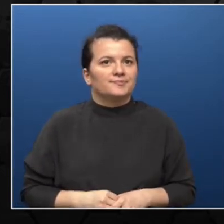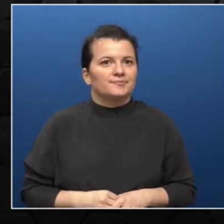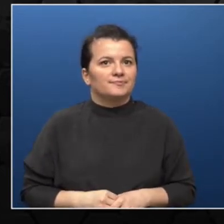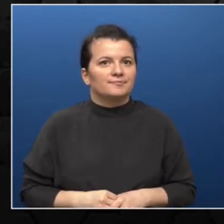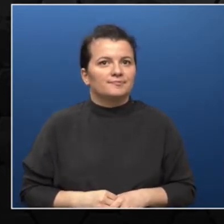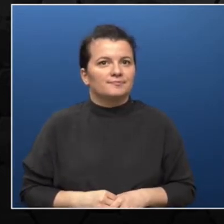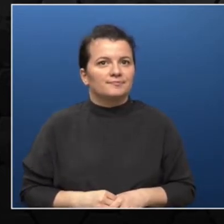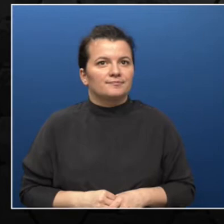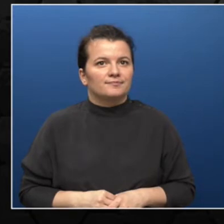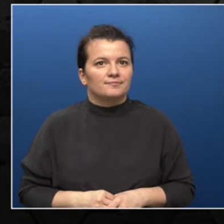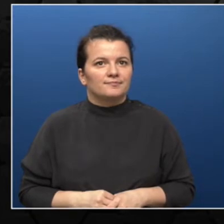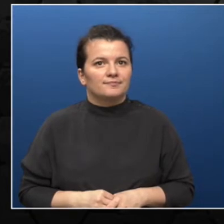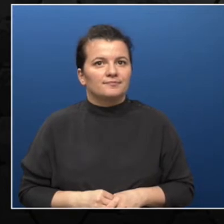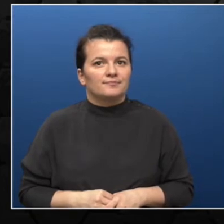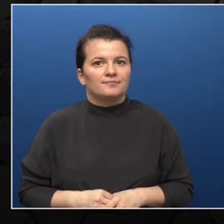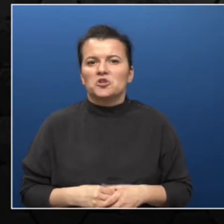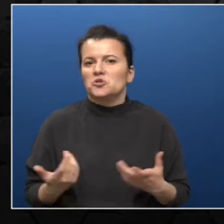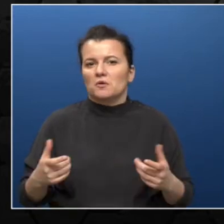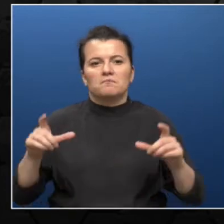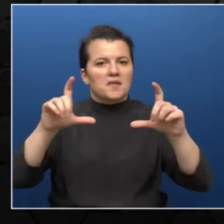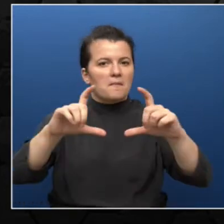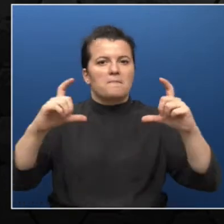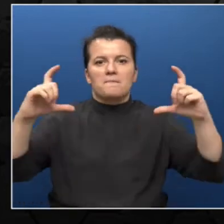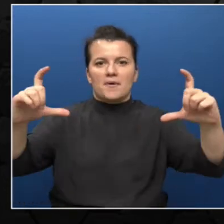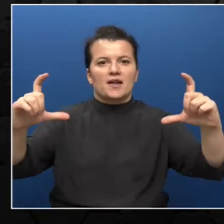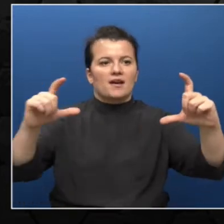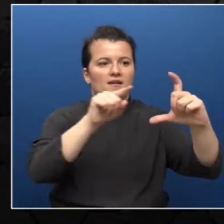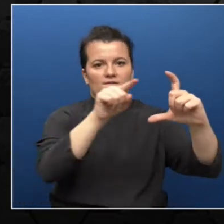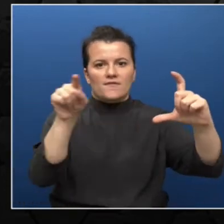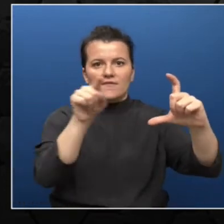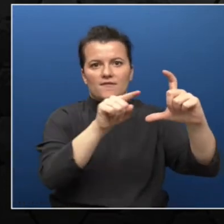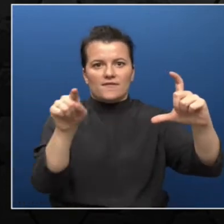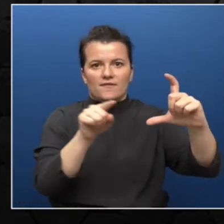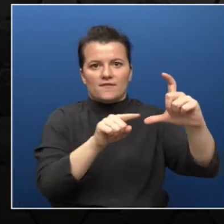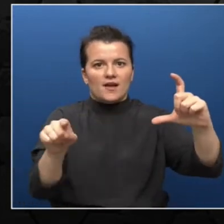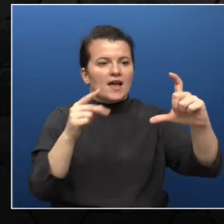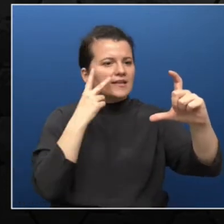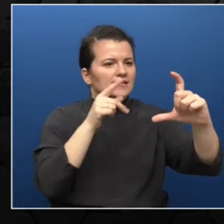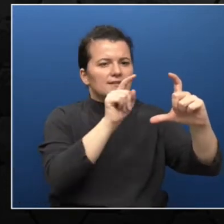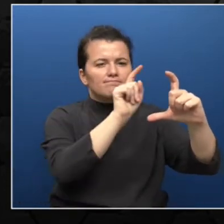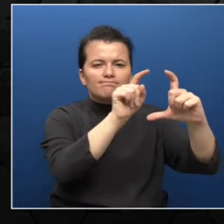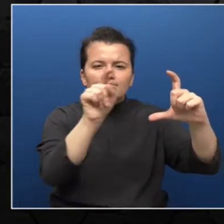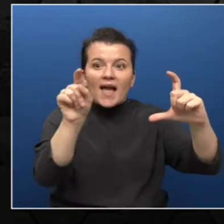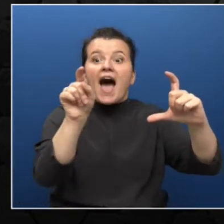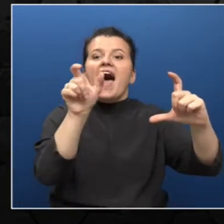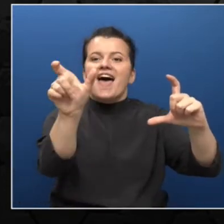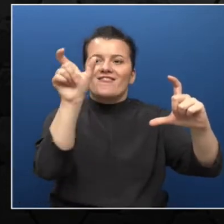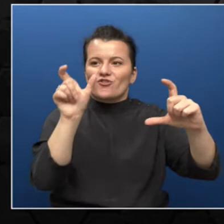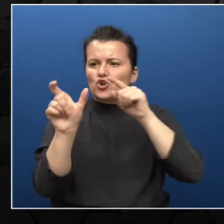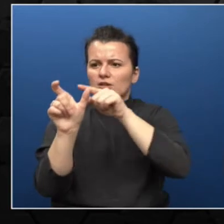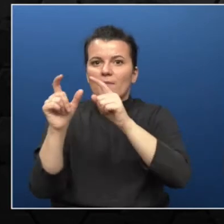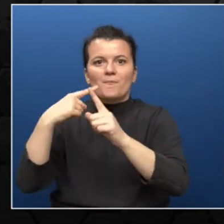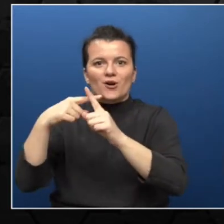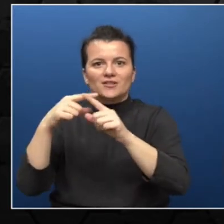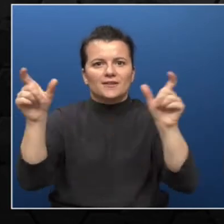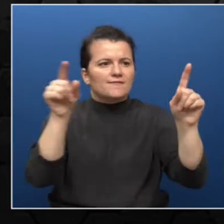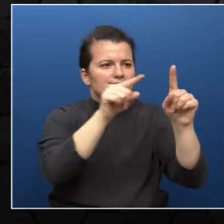the paragraph, so you're checking what kind of words are positive, what kinds of words are negative, and then you